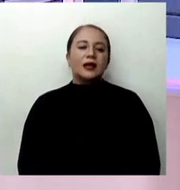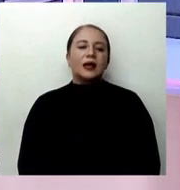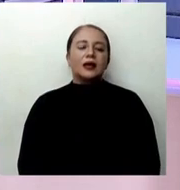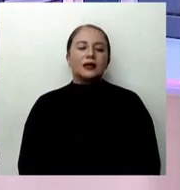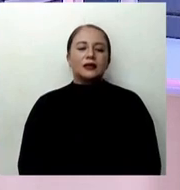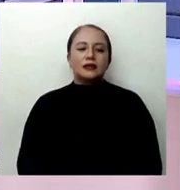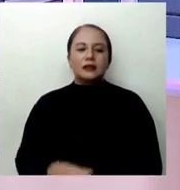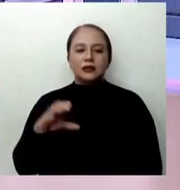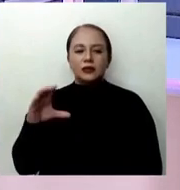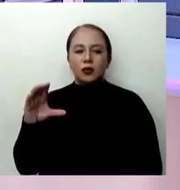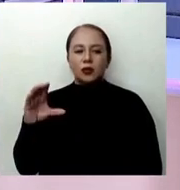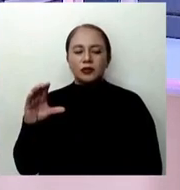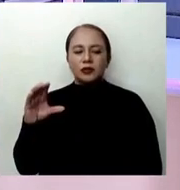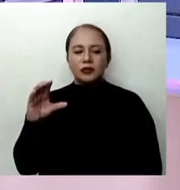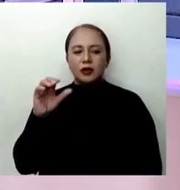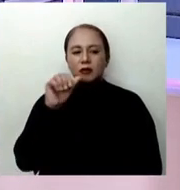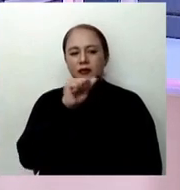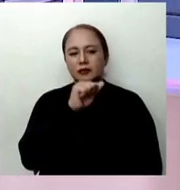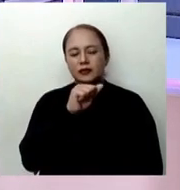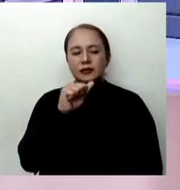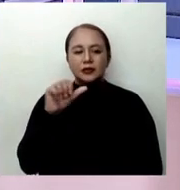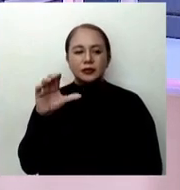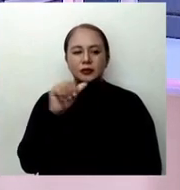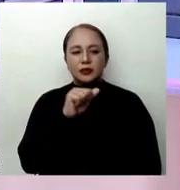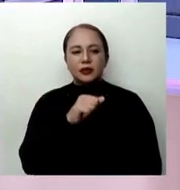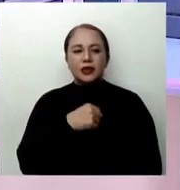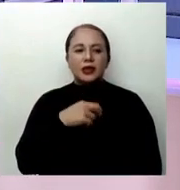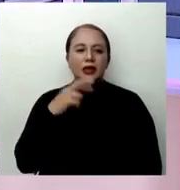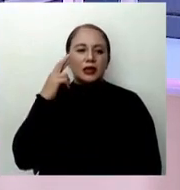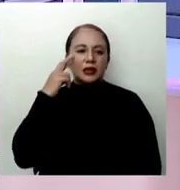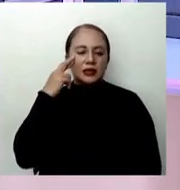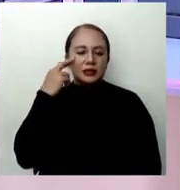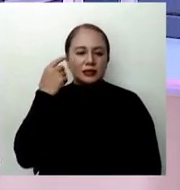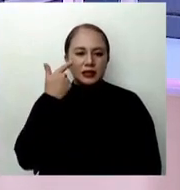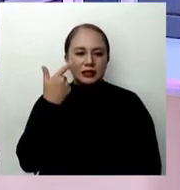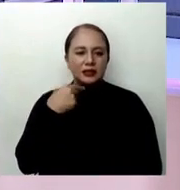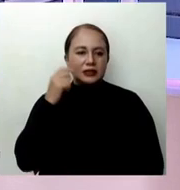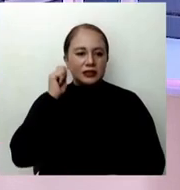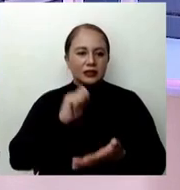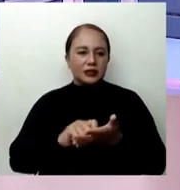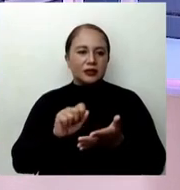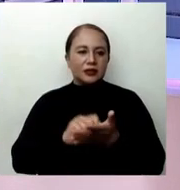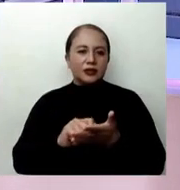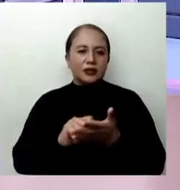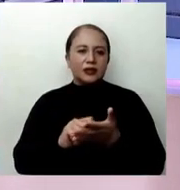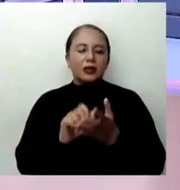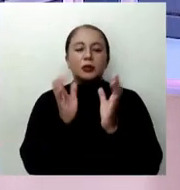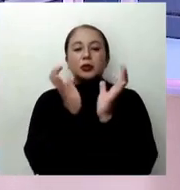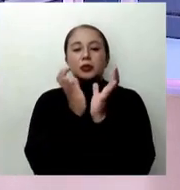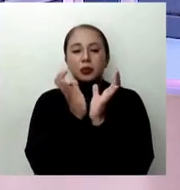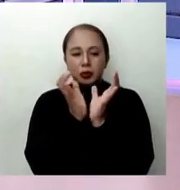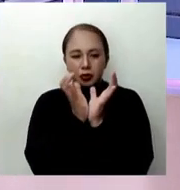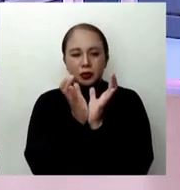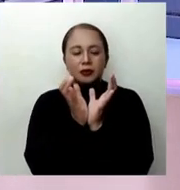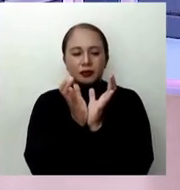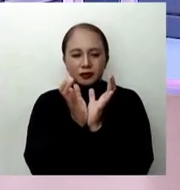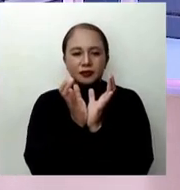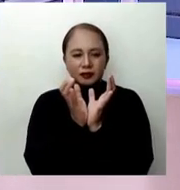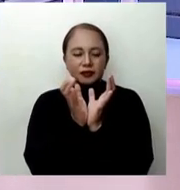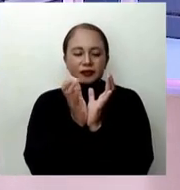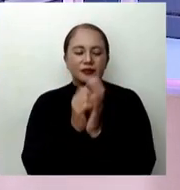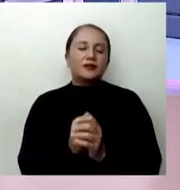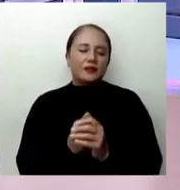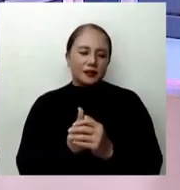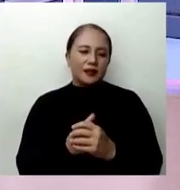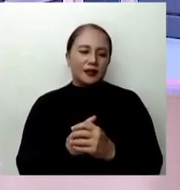panel has confirmed the appointment of Rex Gatchalian as Secretary of Social Welfare Department. Now, Ara Perez joins us